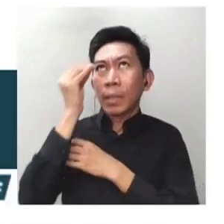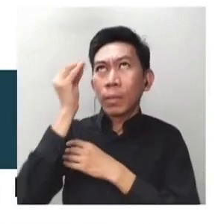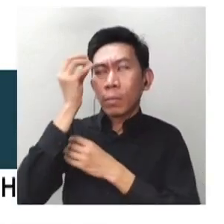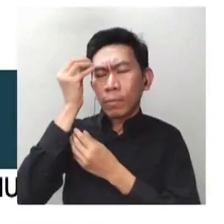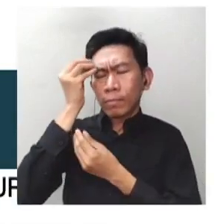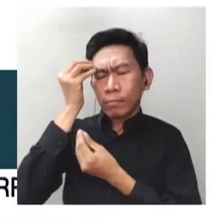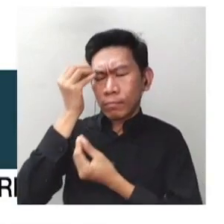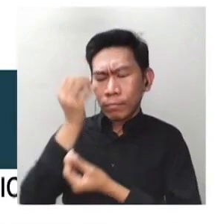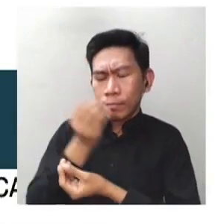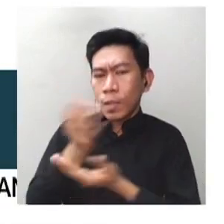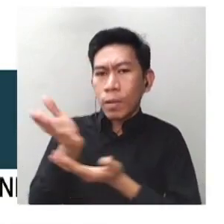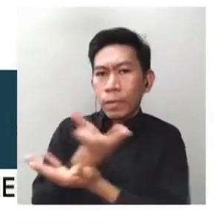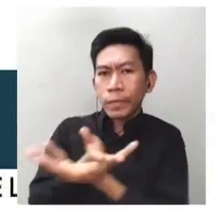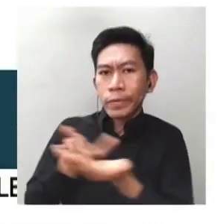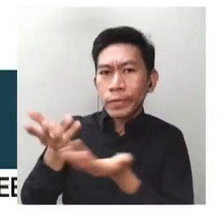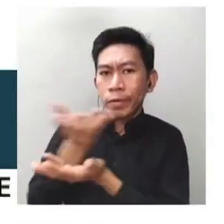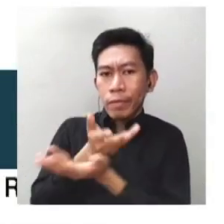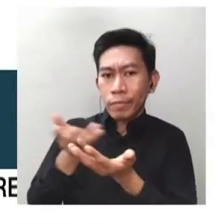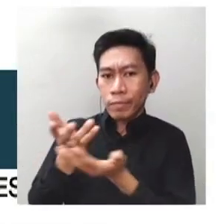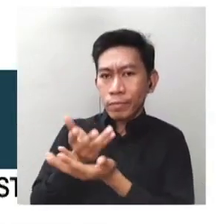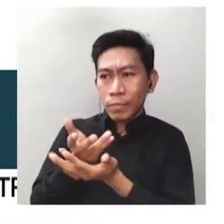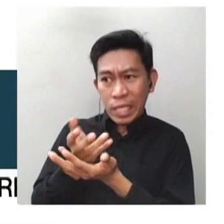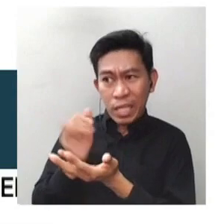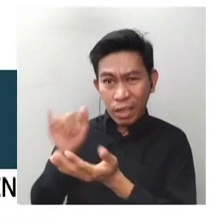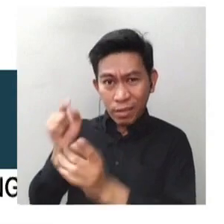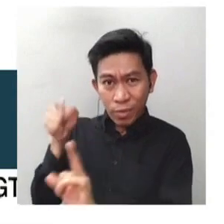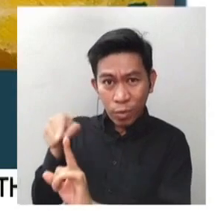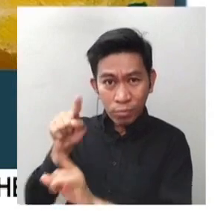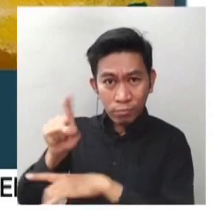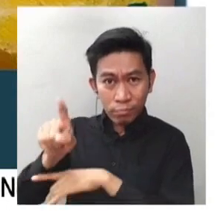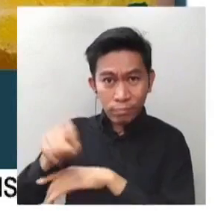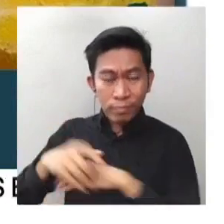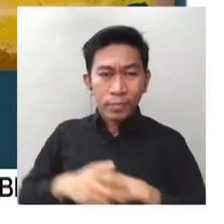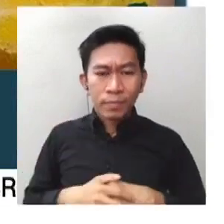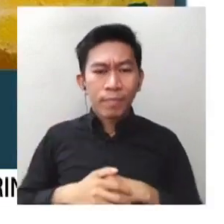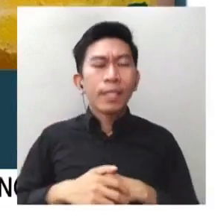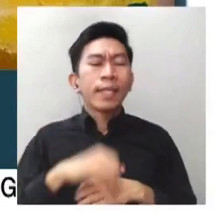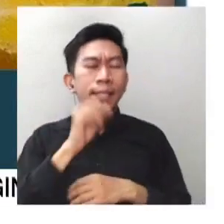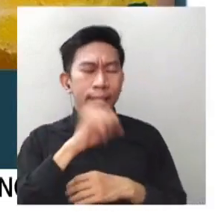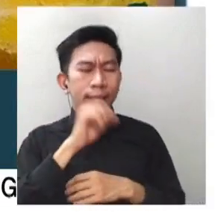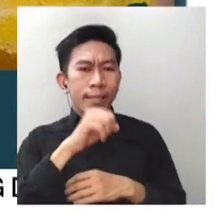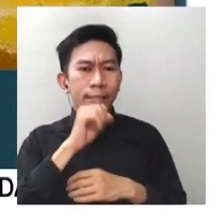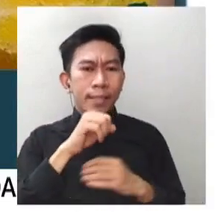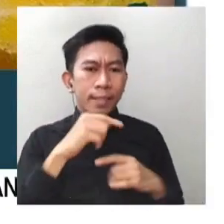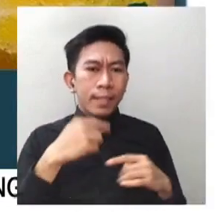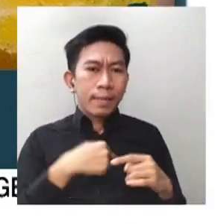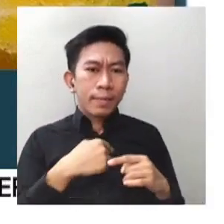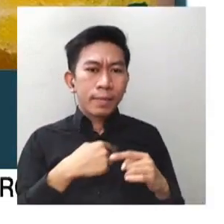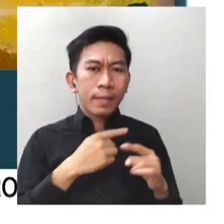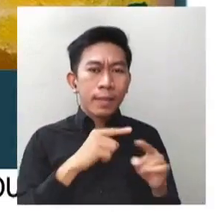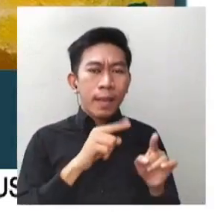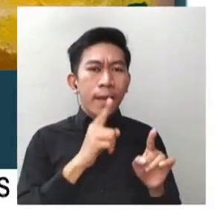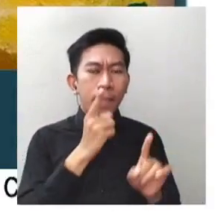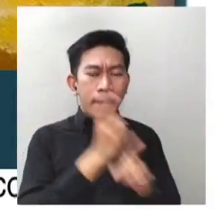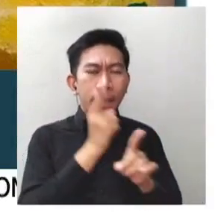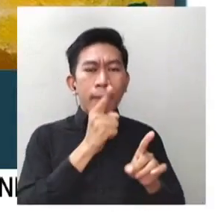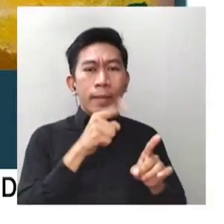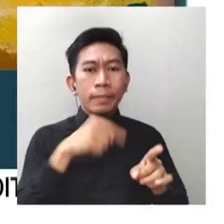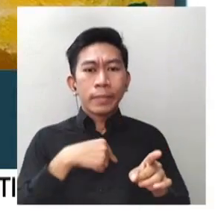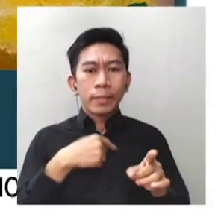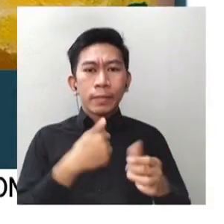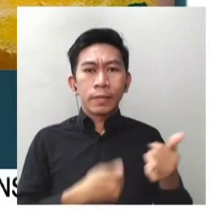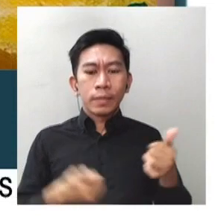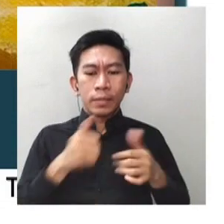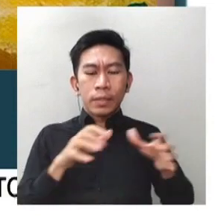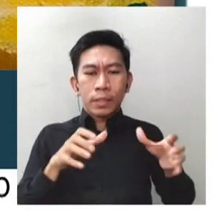that the bigger picture here? Yes. In fact, my lead convener of the Movement Against Disinformation, Attorney Rico